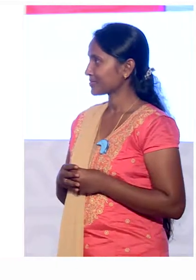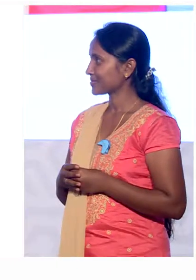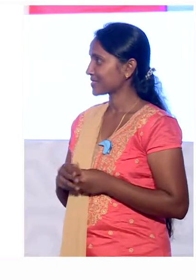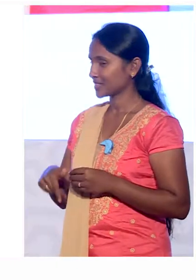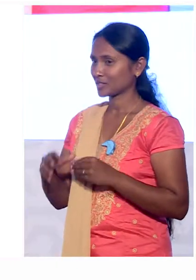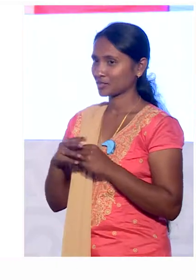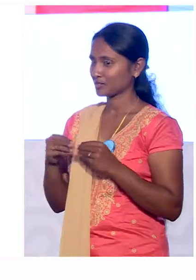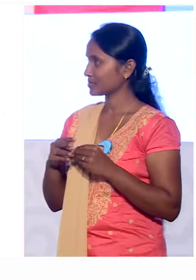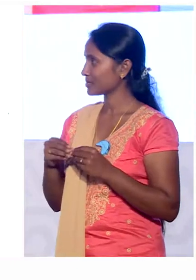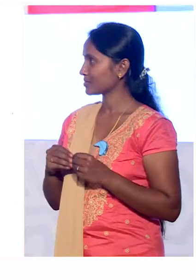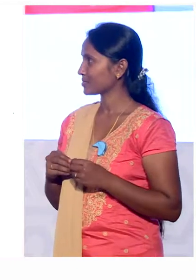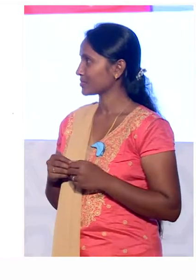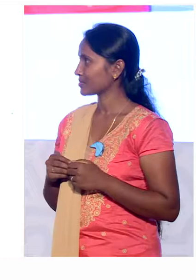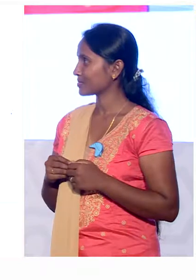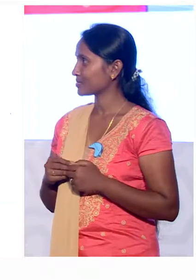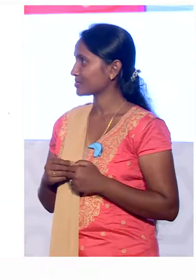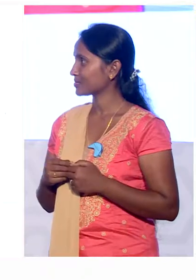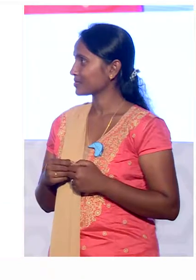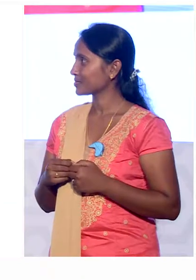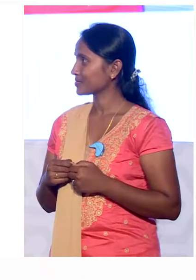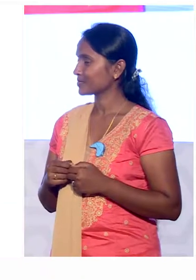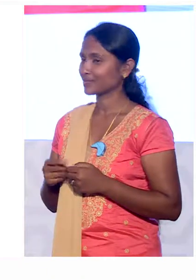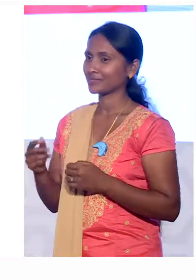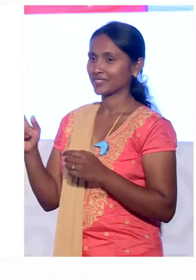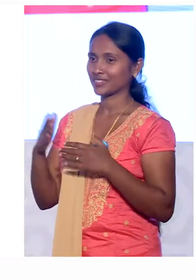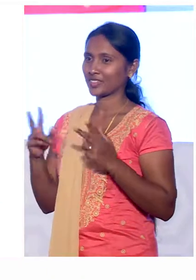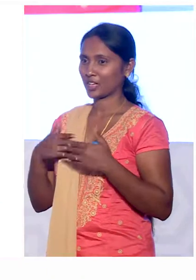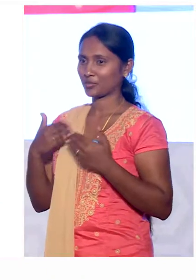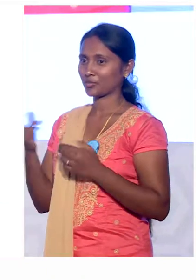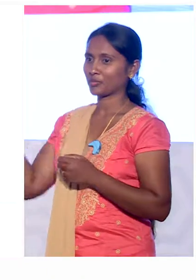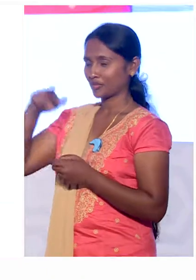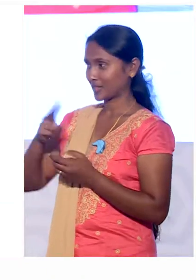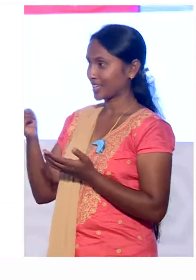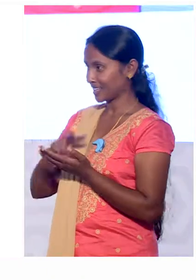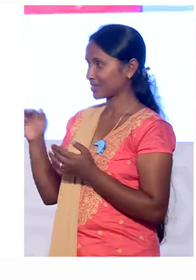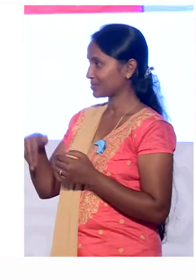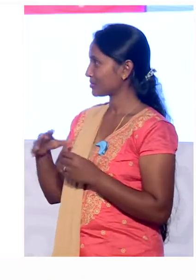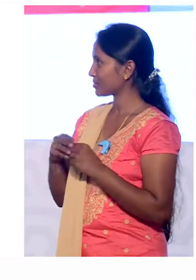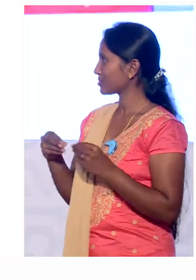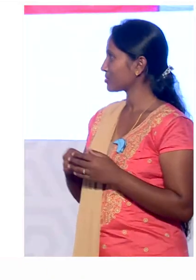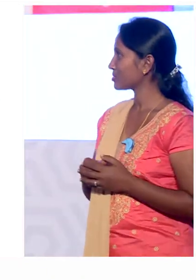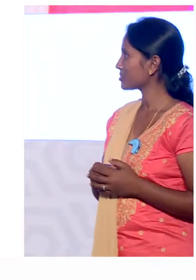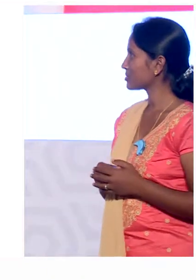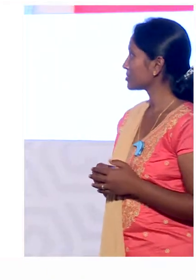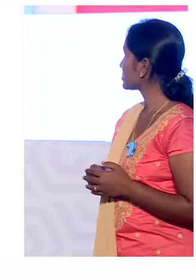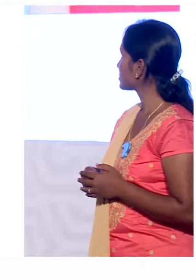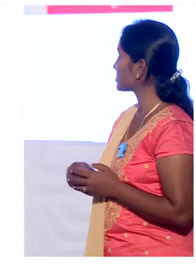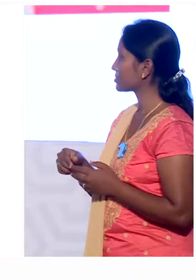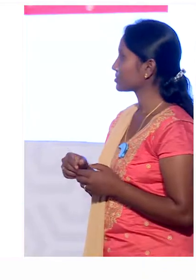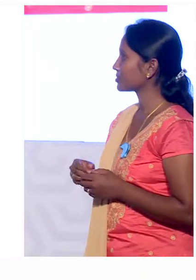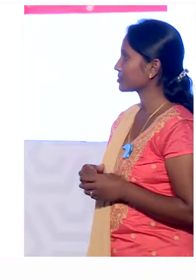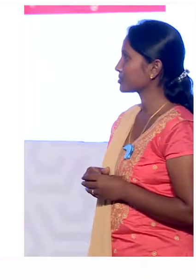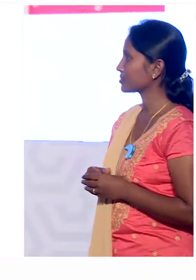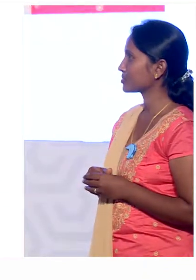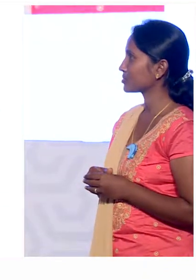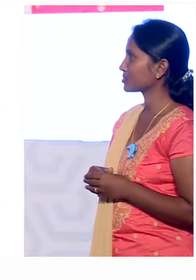in Bangalore. So it's very interesting for me to be back here full circle talking about autism. That life that she was referring to was a